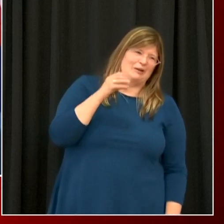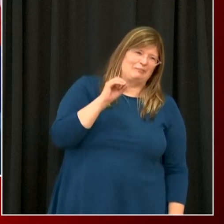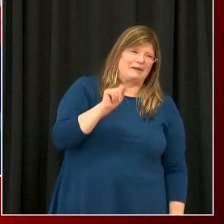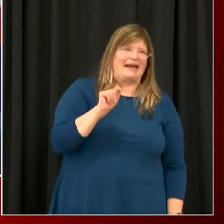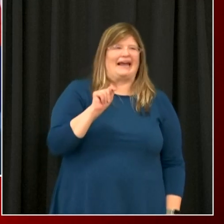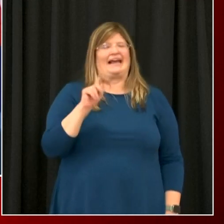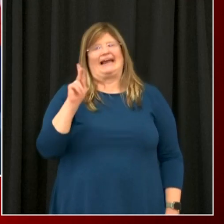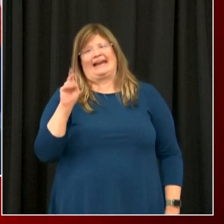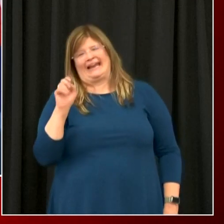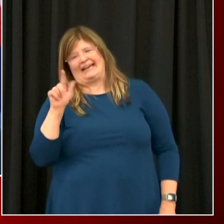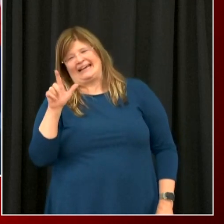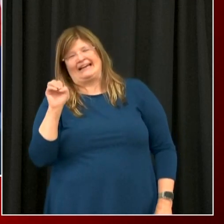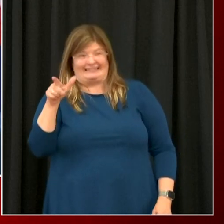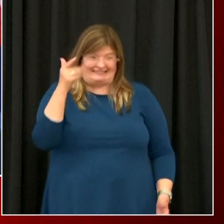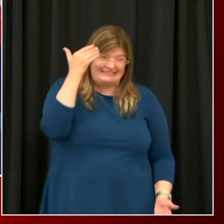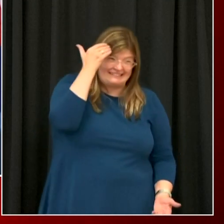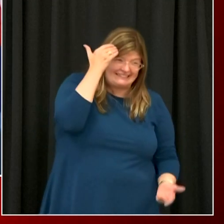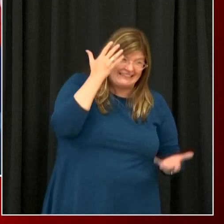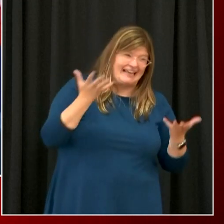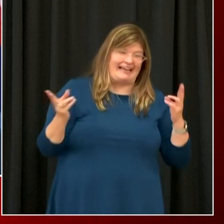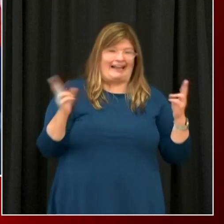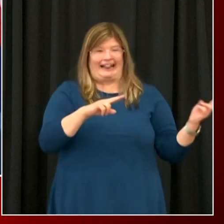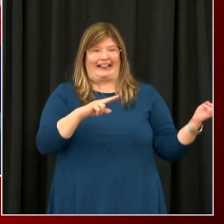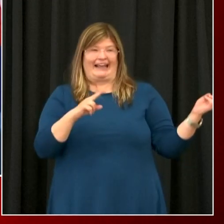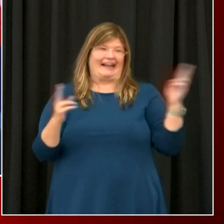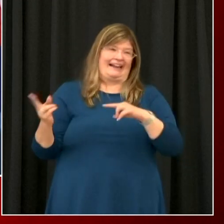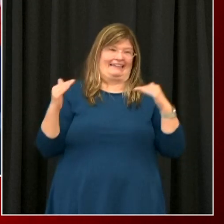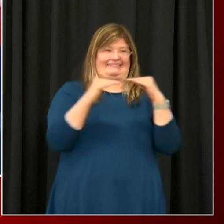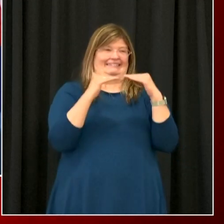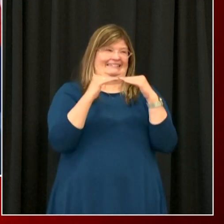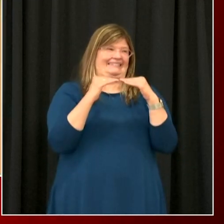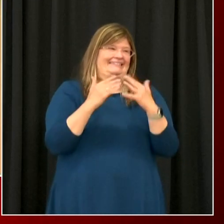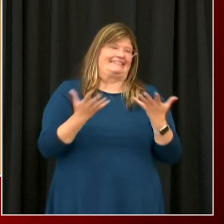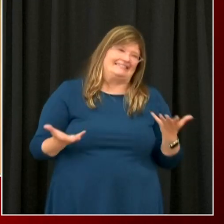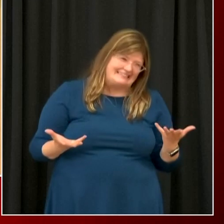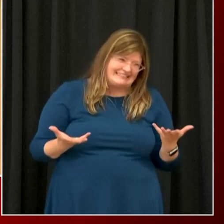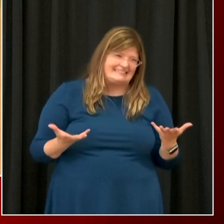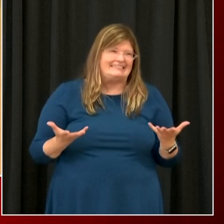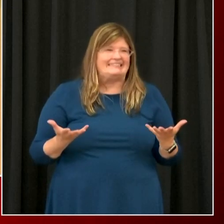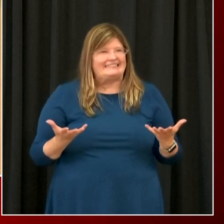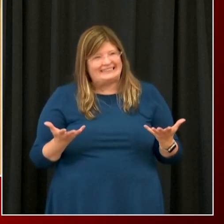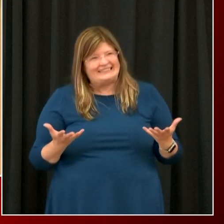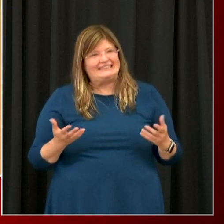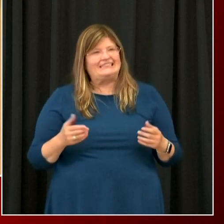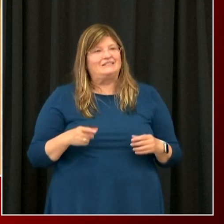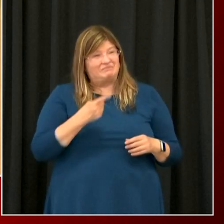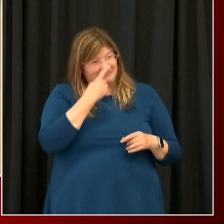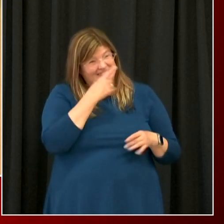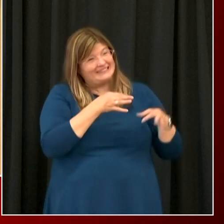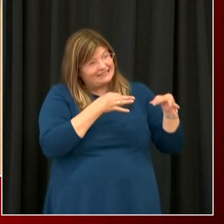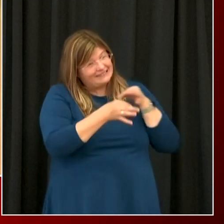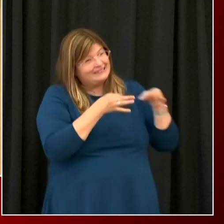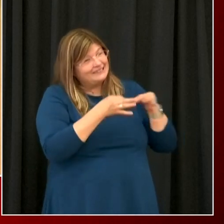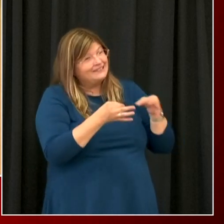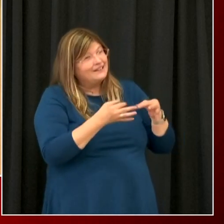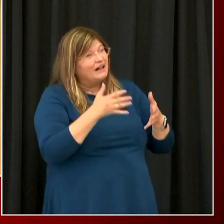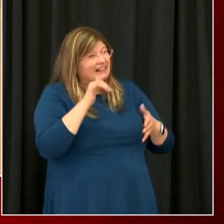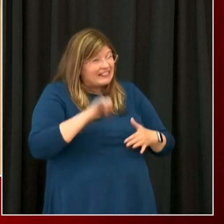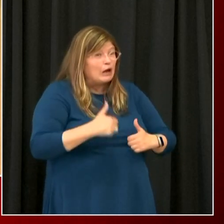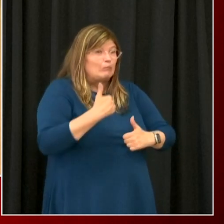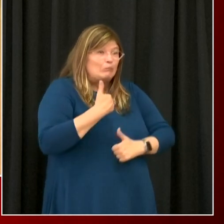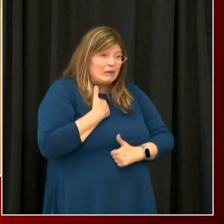And then, can you kind of explain to us who are those troops that are at the Marriott Marquis